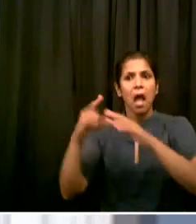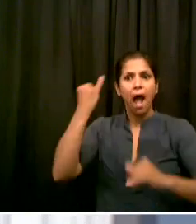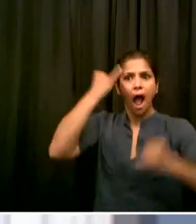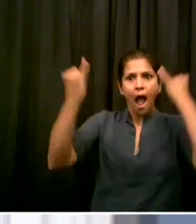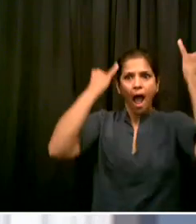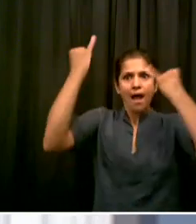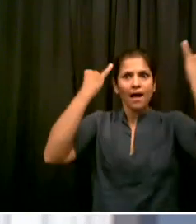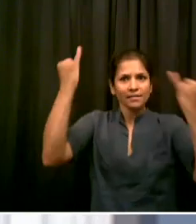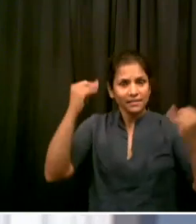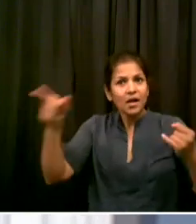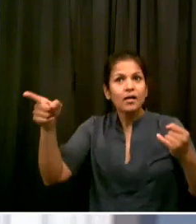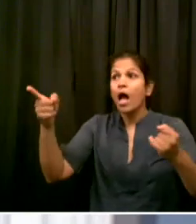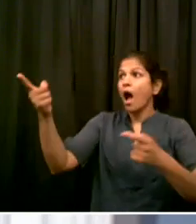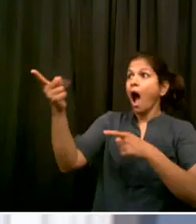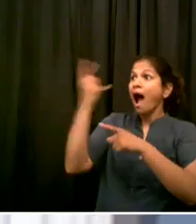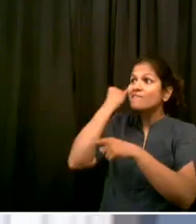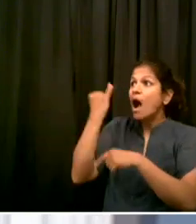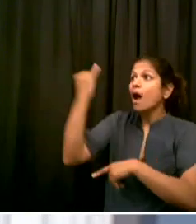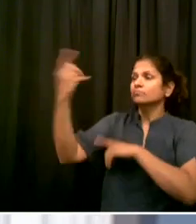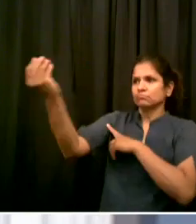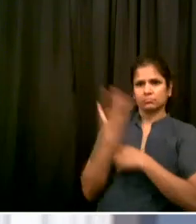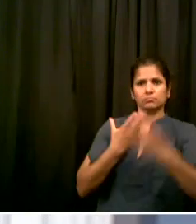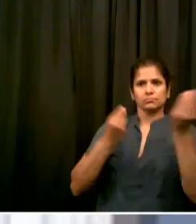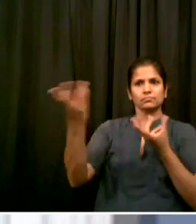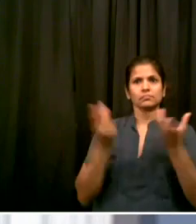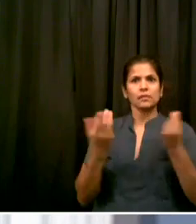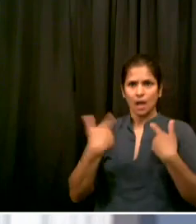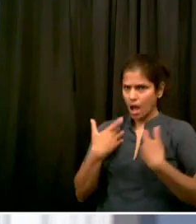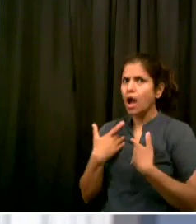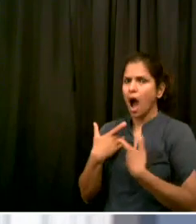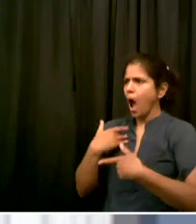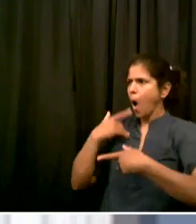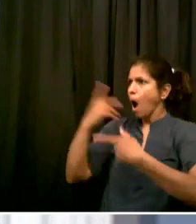is a huge benefit, not an imposition on their